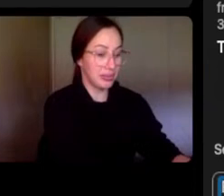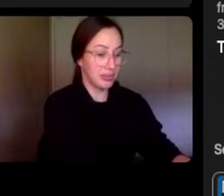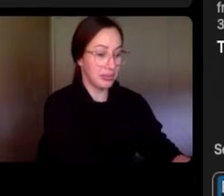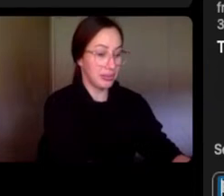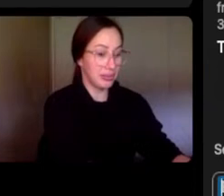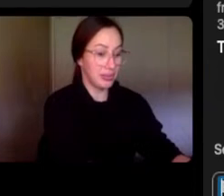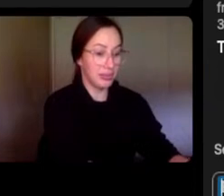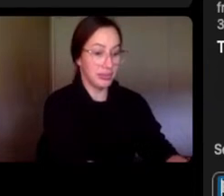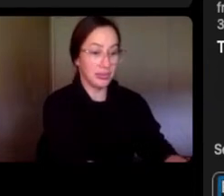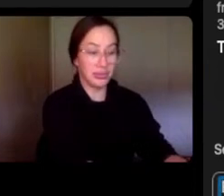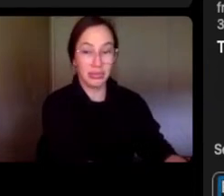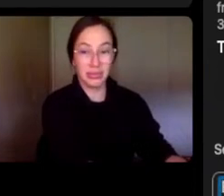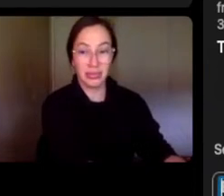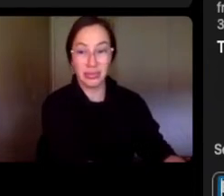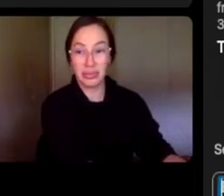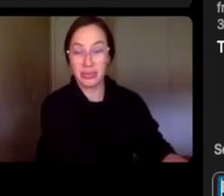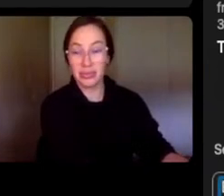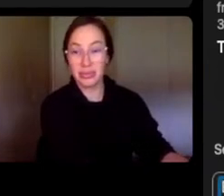Mr. Ibarra?